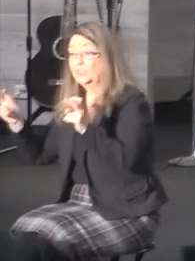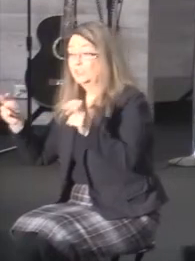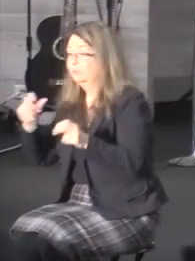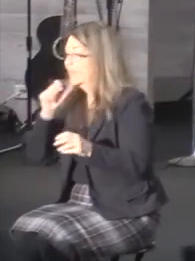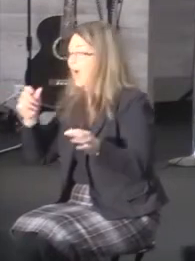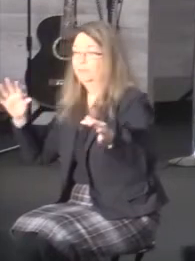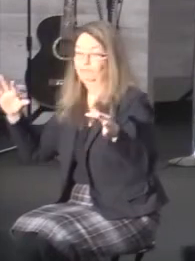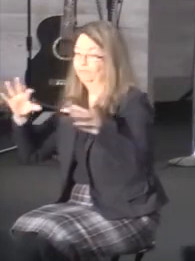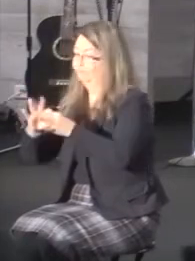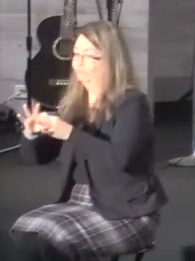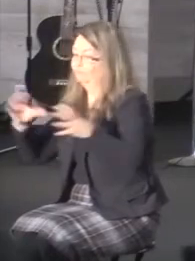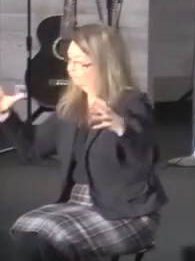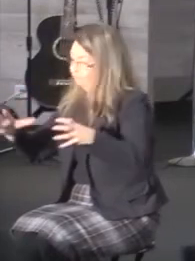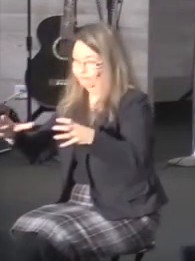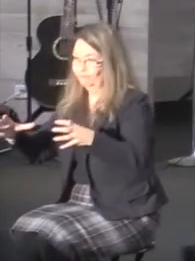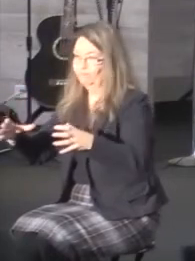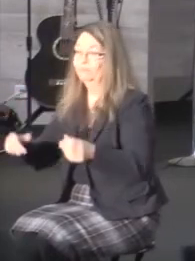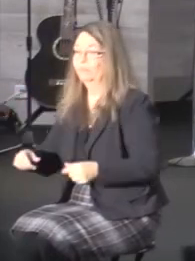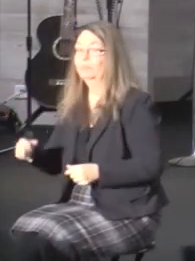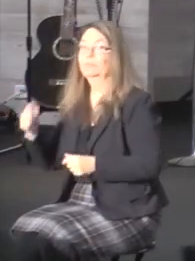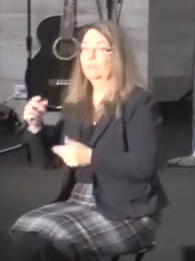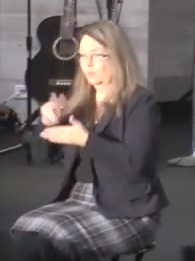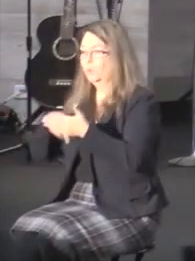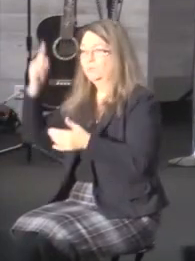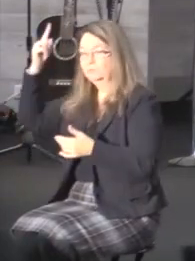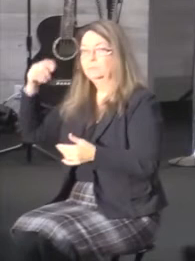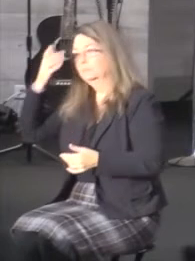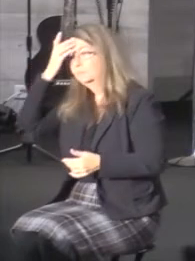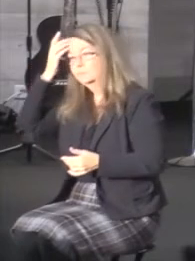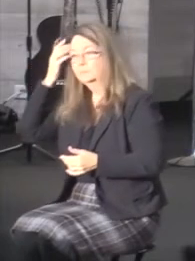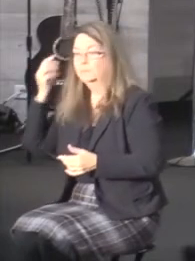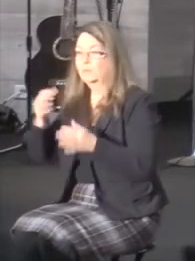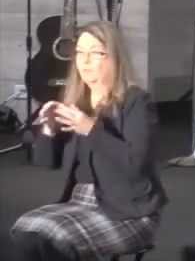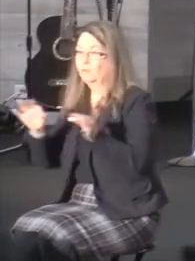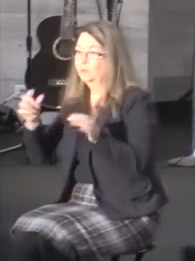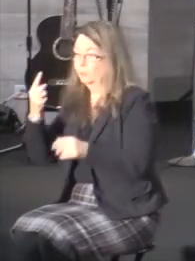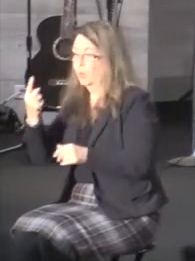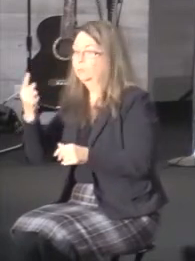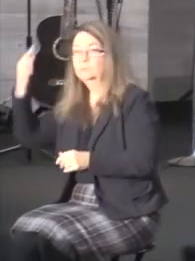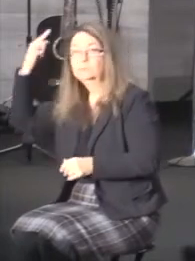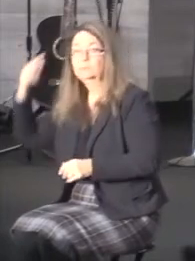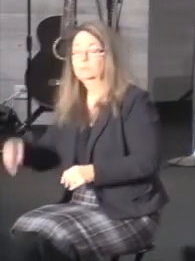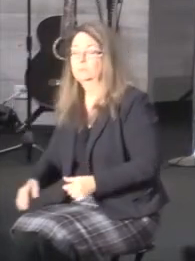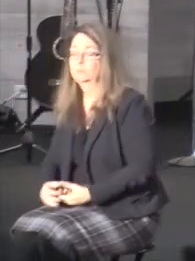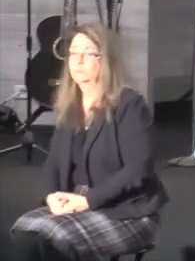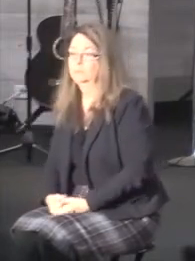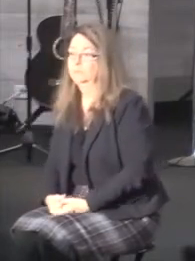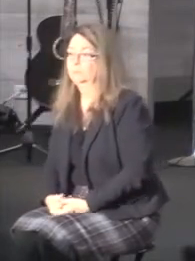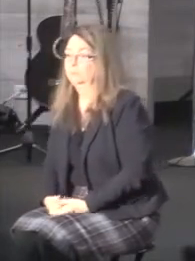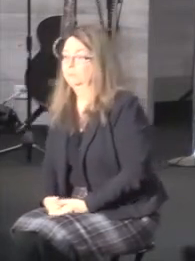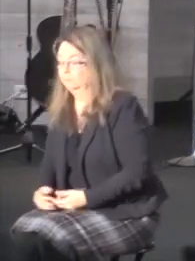And I want you to be unified together. So let's read along this passage together this morning. It says here in verse 1, Paul and Timothy, servants of Christ